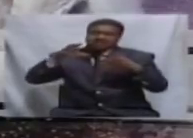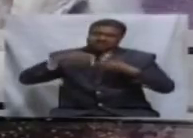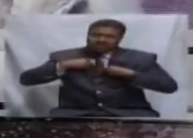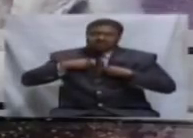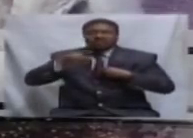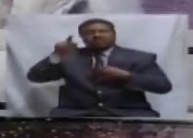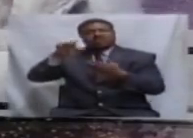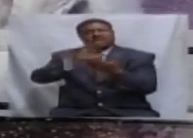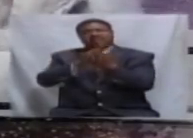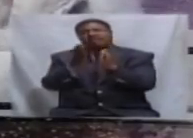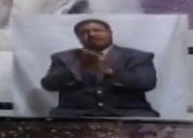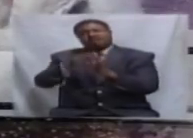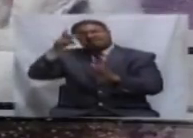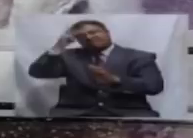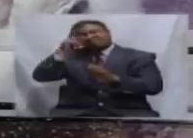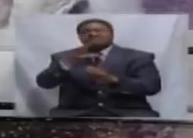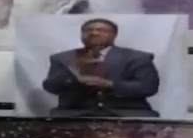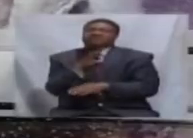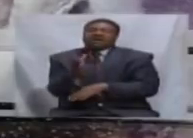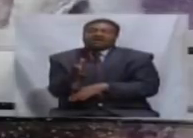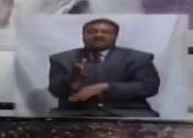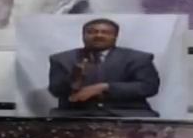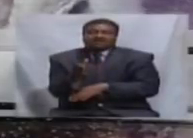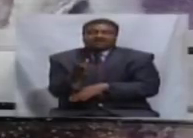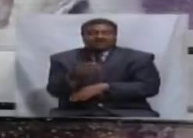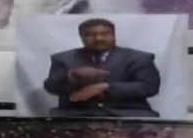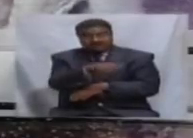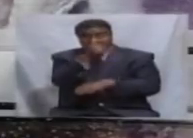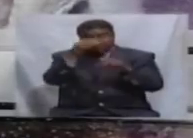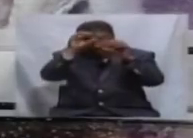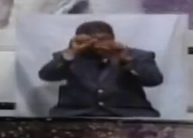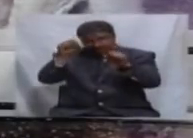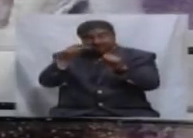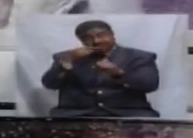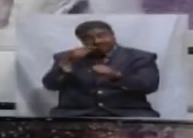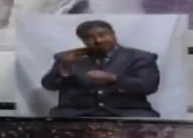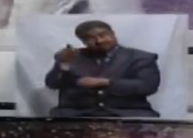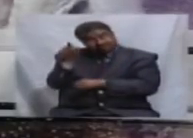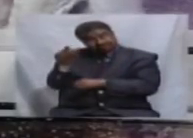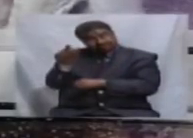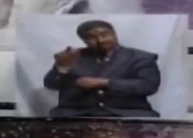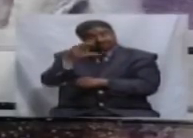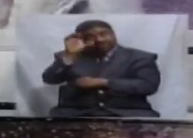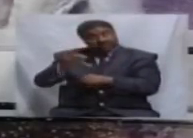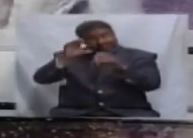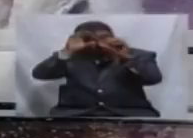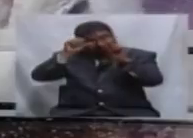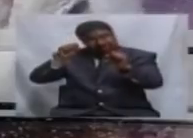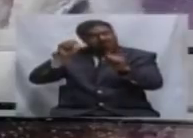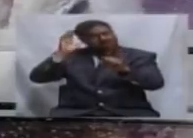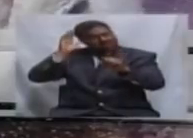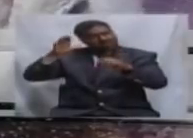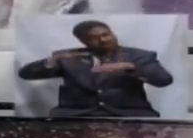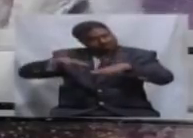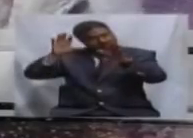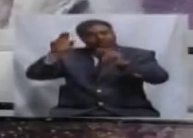into a people-centered philosophy. The president is confident that Mr. Xi will certainly rally the party and